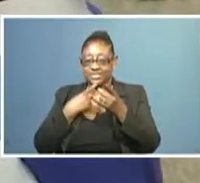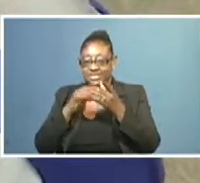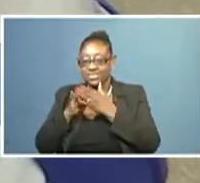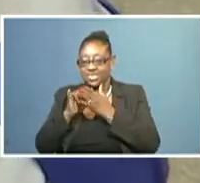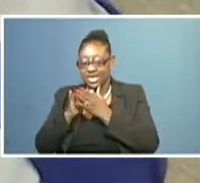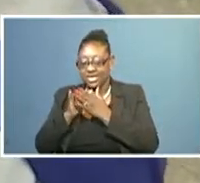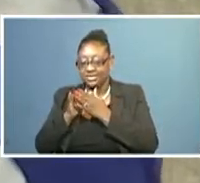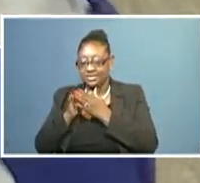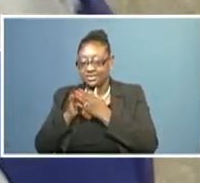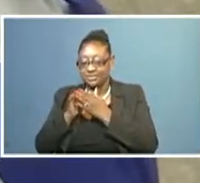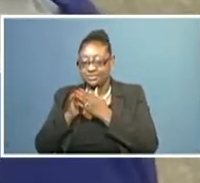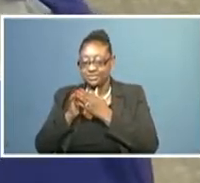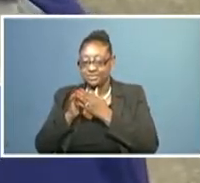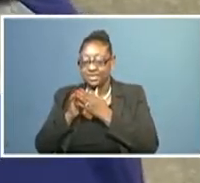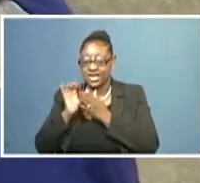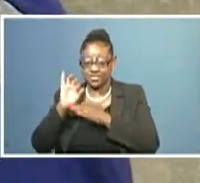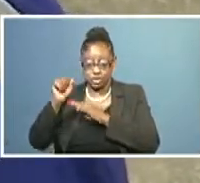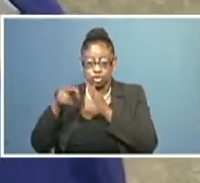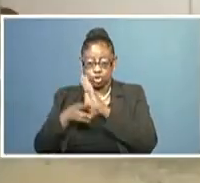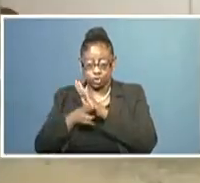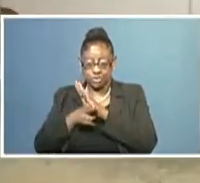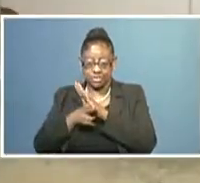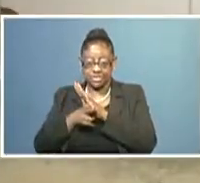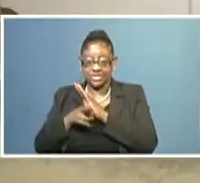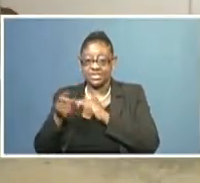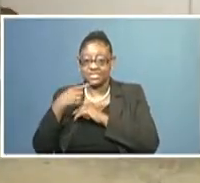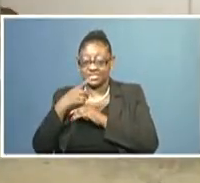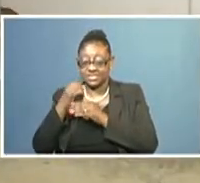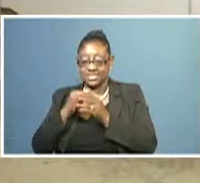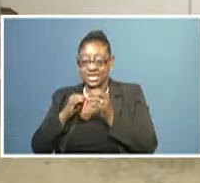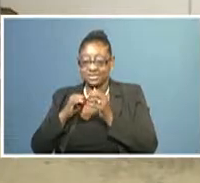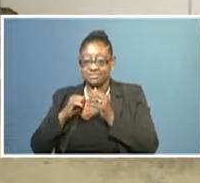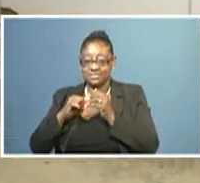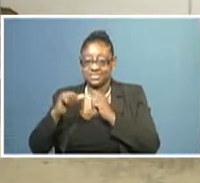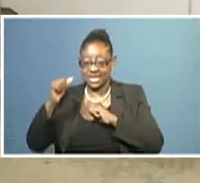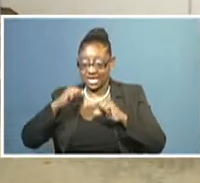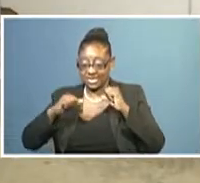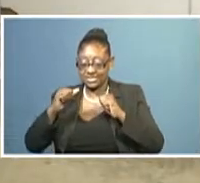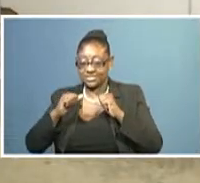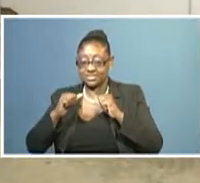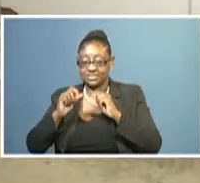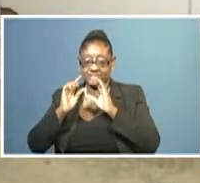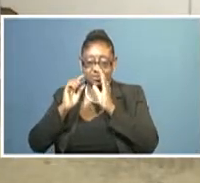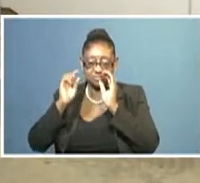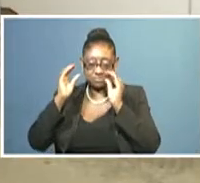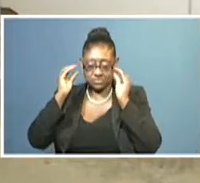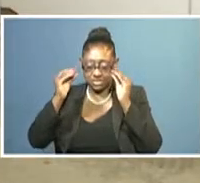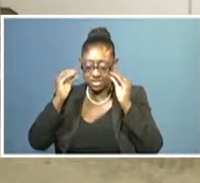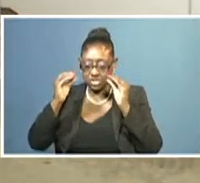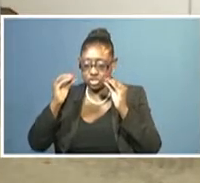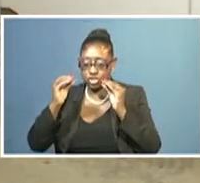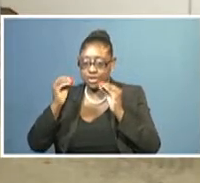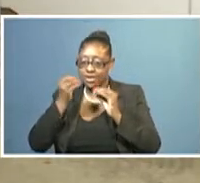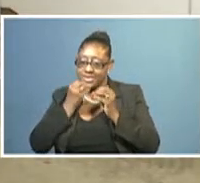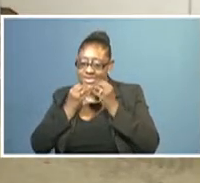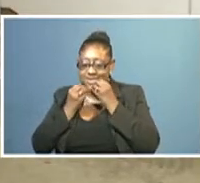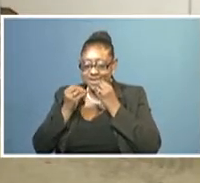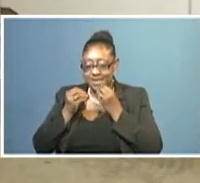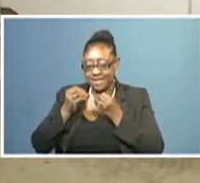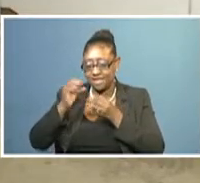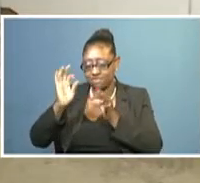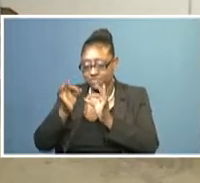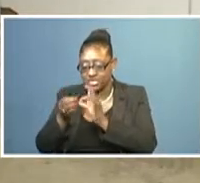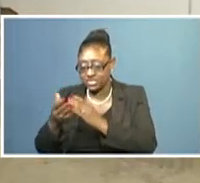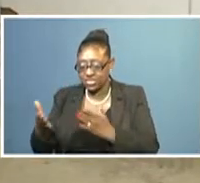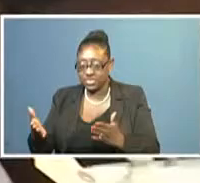science. So at the junior level, family and consumer science deals with housing, etiquette, children, finance. But